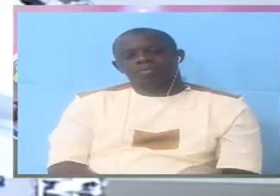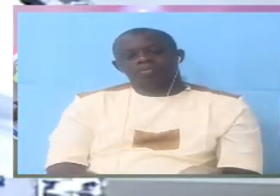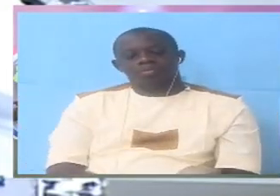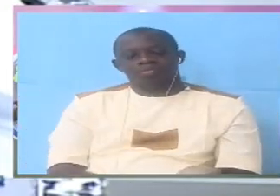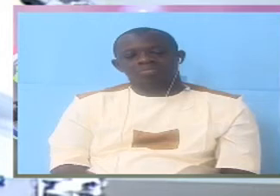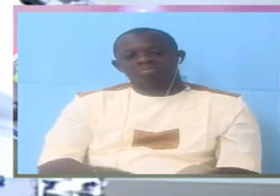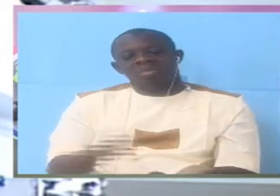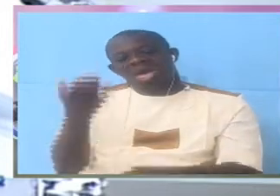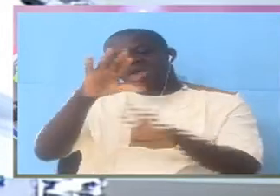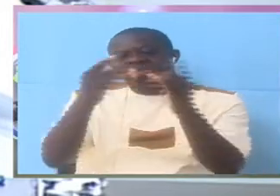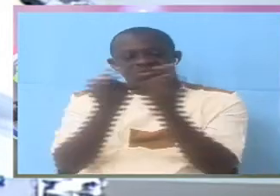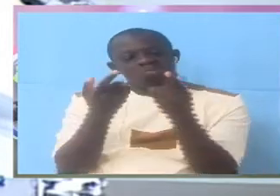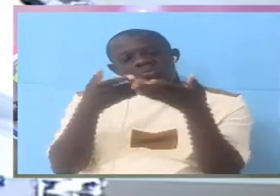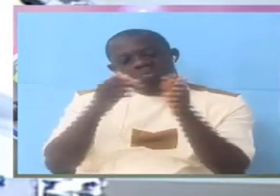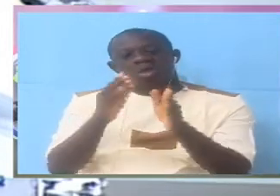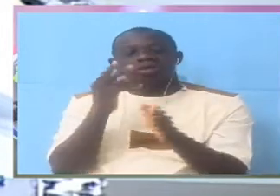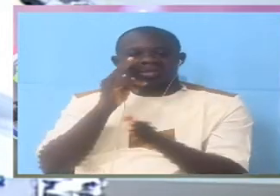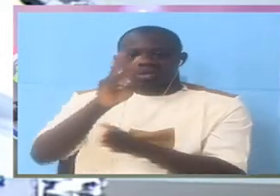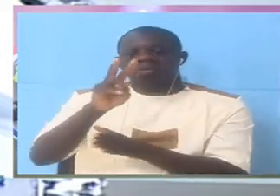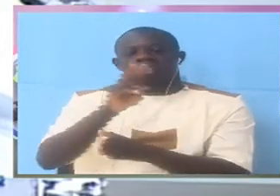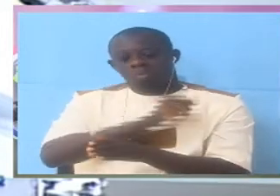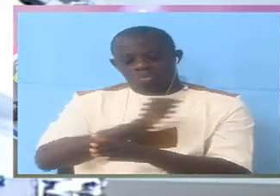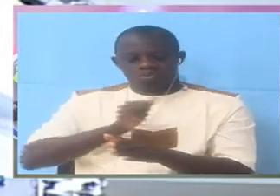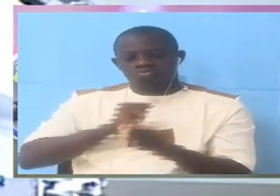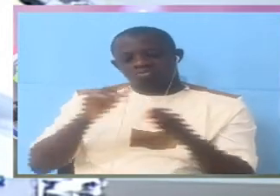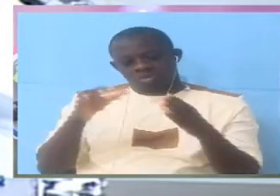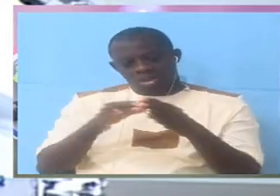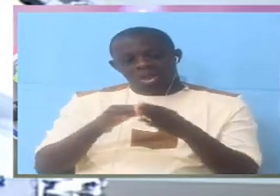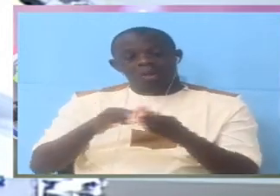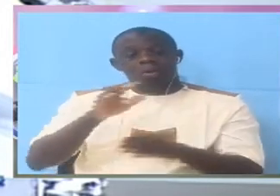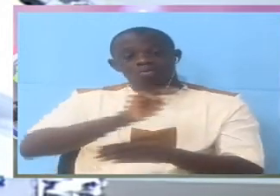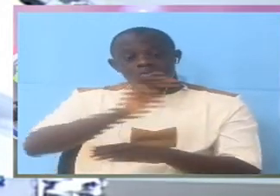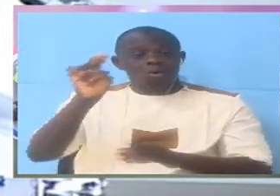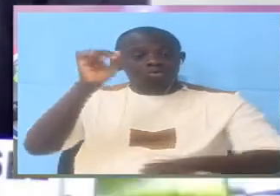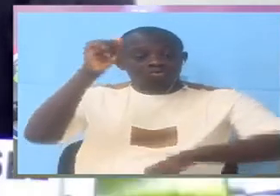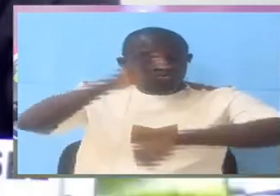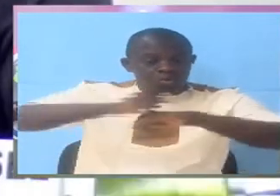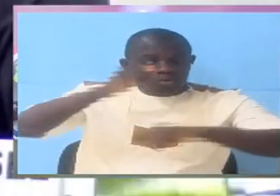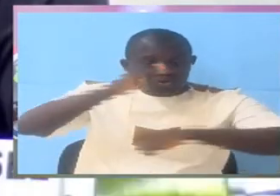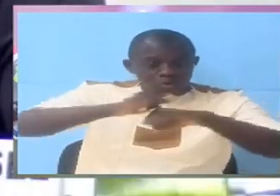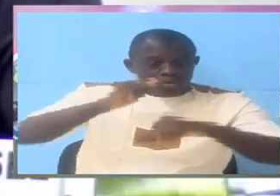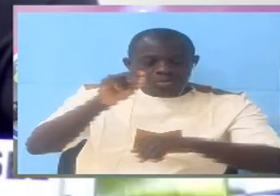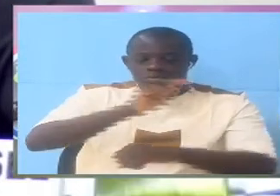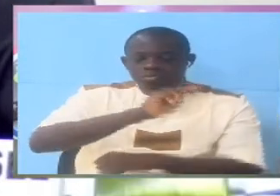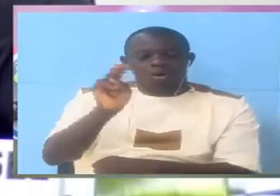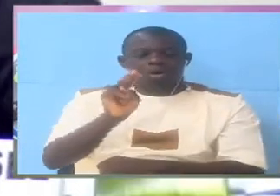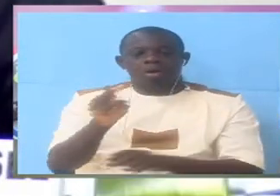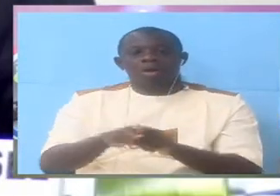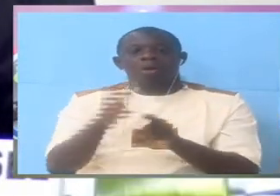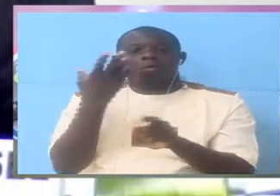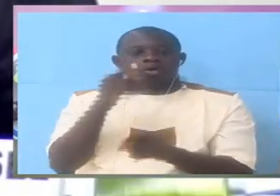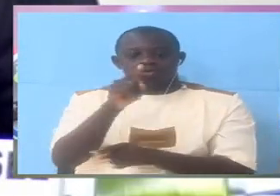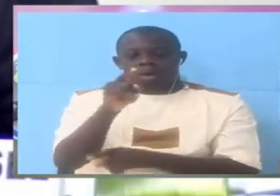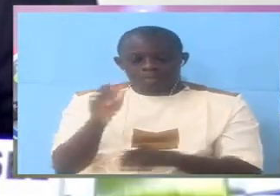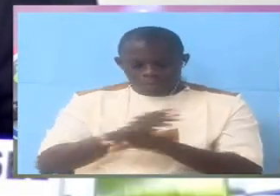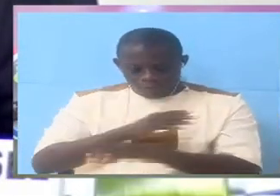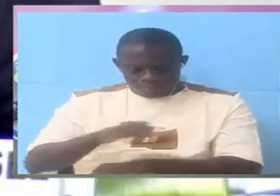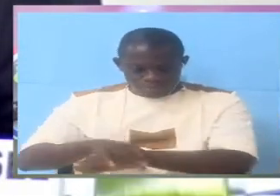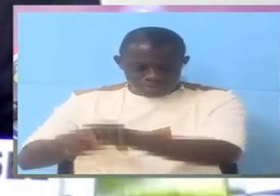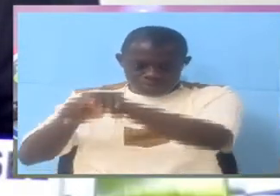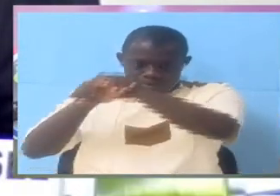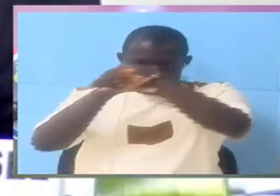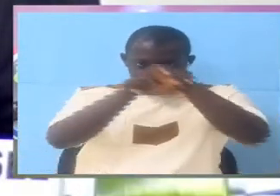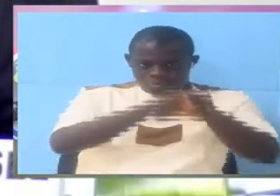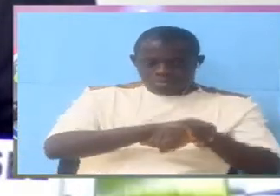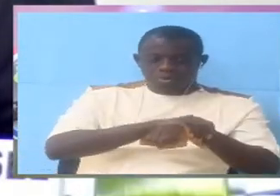Whatever. They see us to be. But no torturing, no. But when you were brought to come and work at that panel